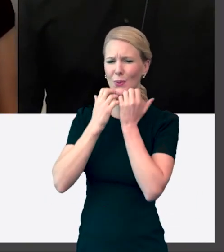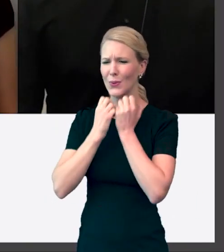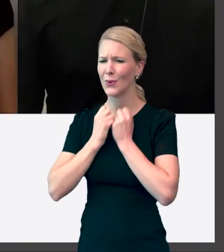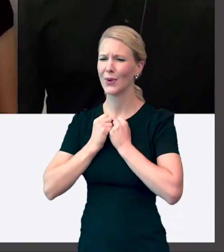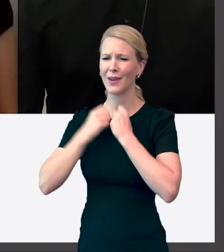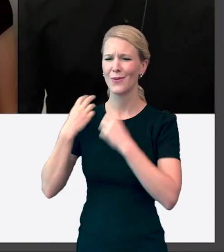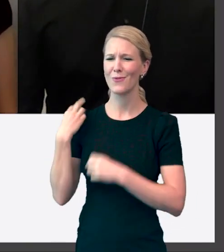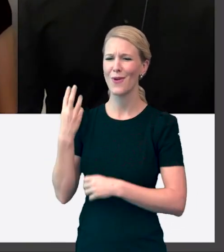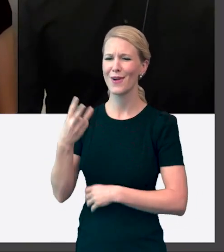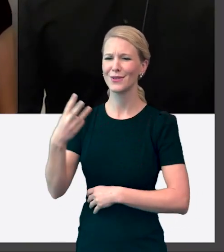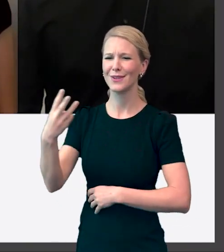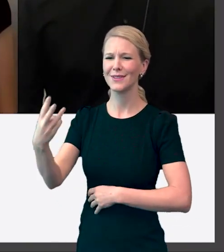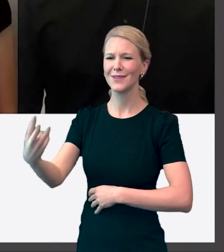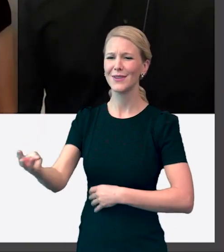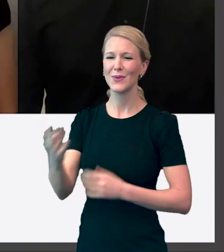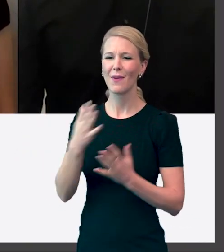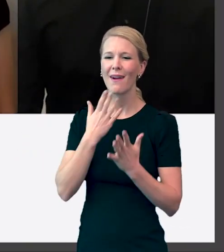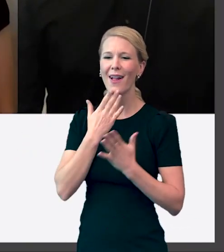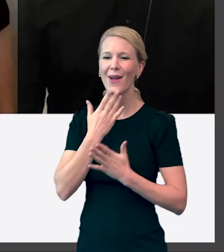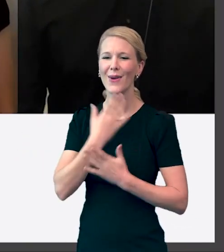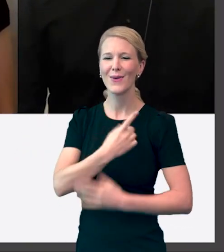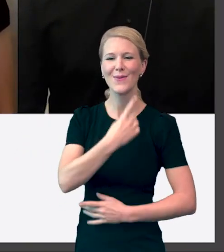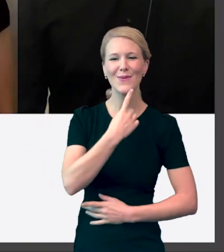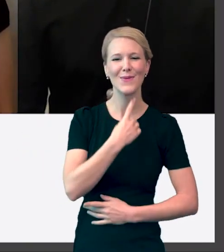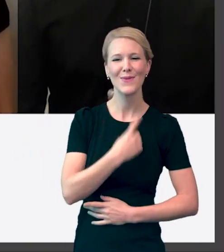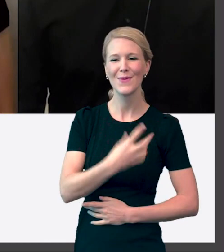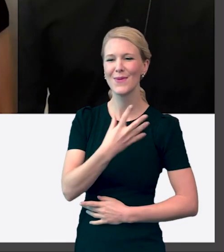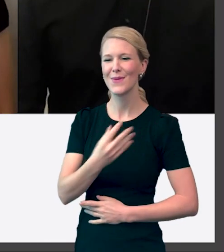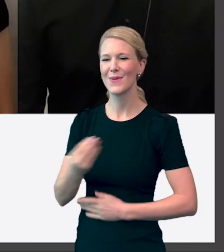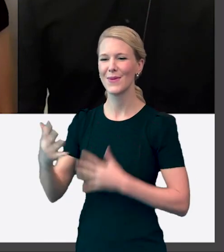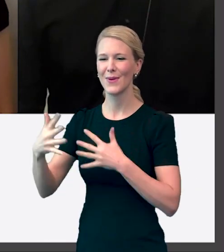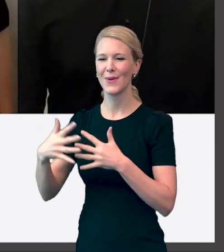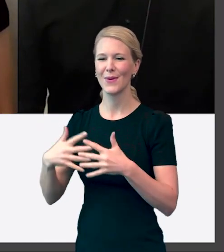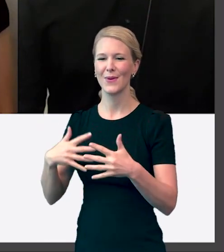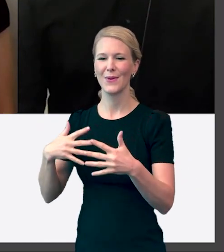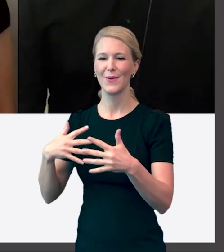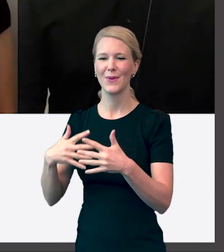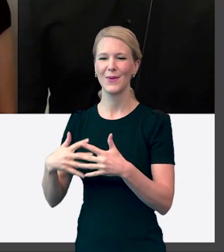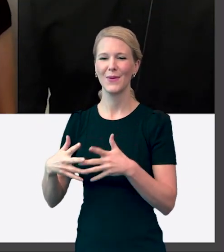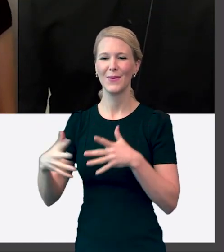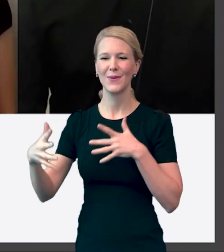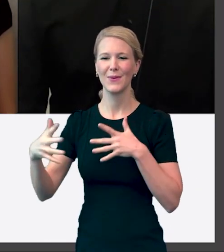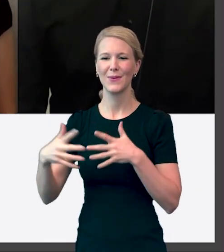Washington, my Washington, the crimson and